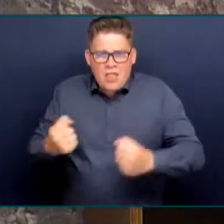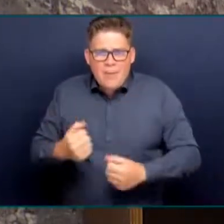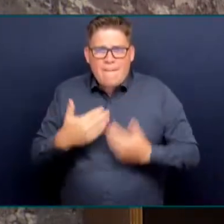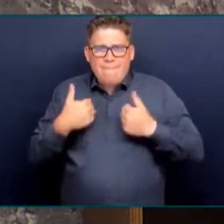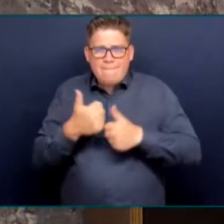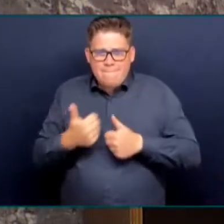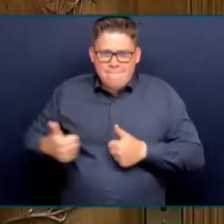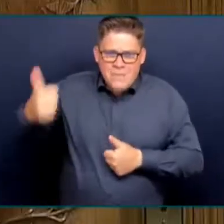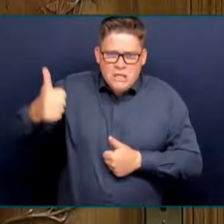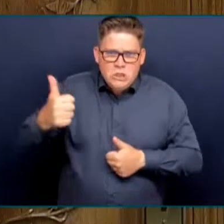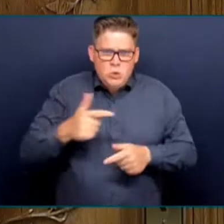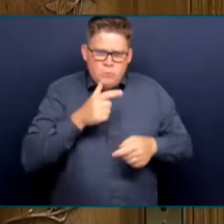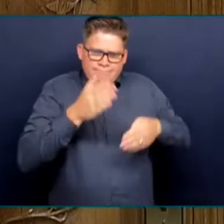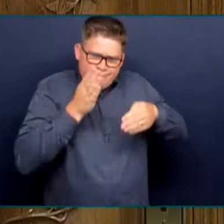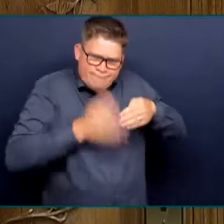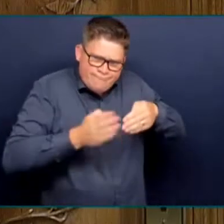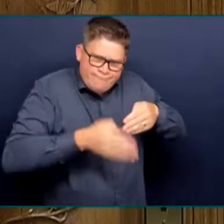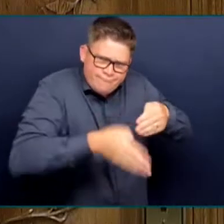resign?